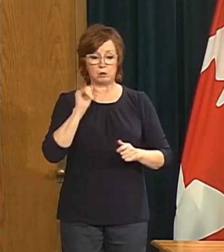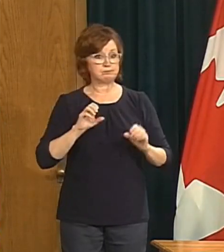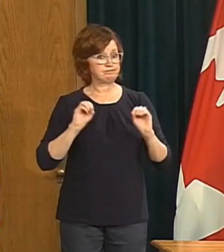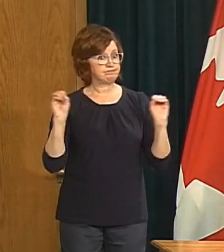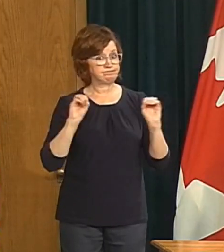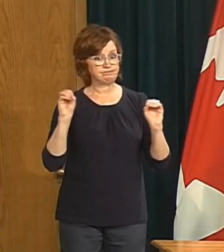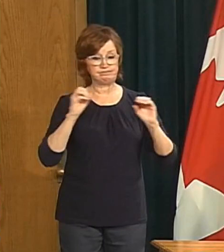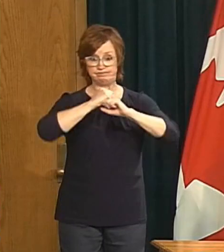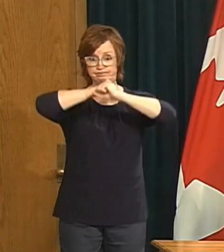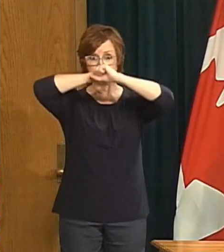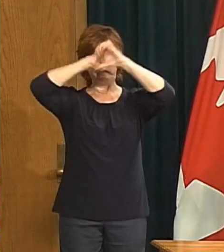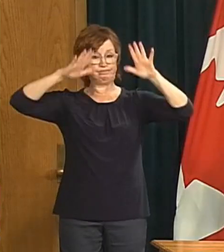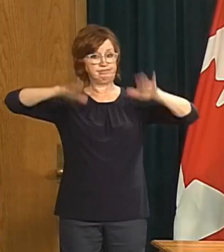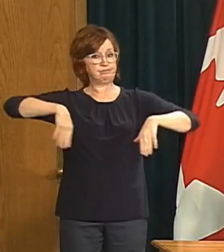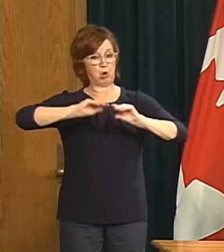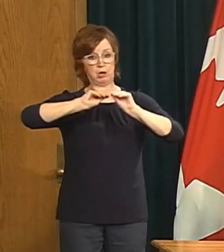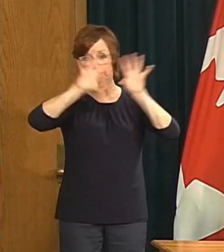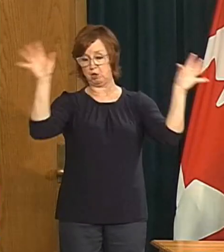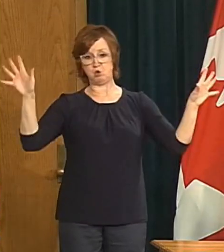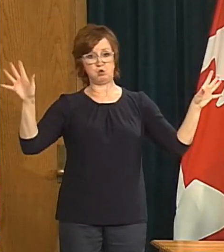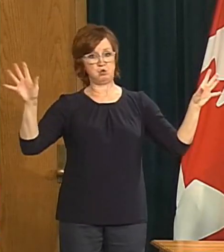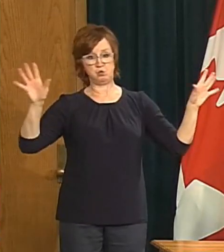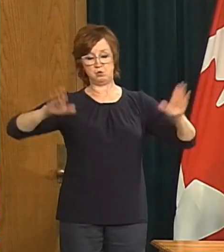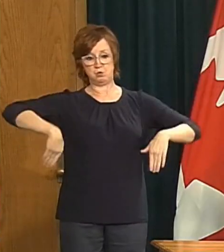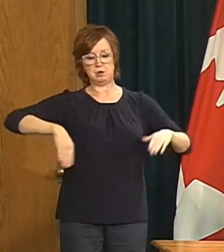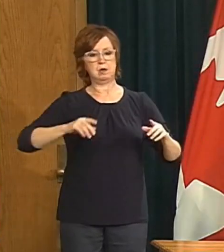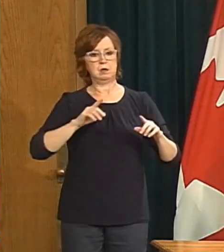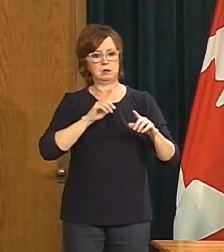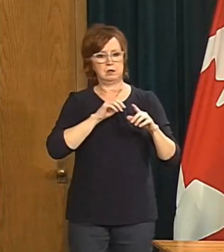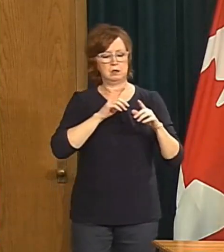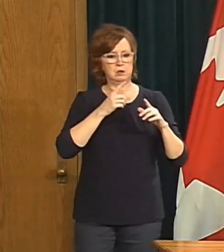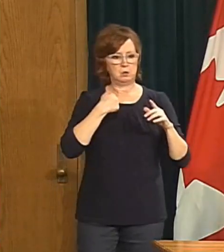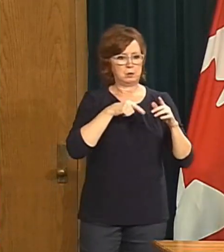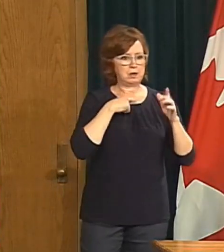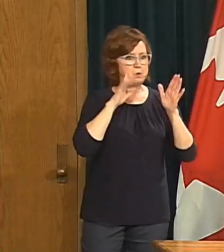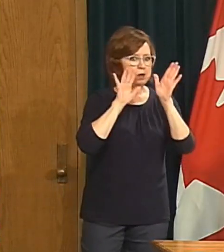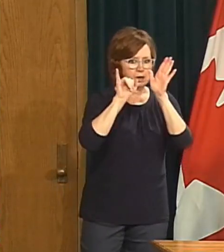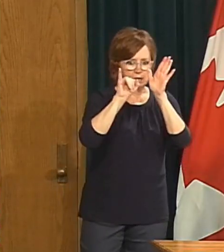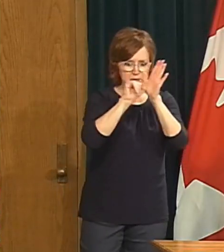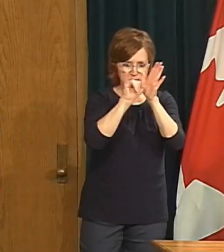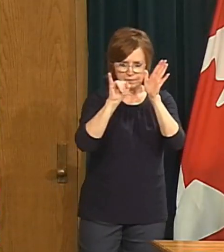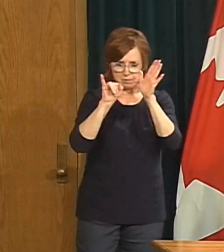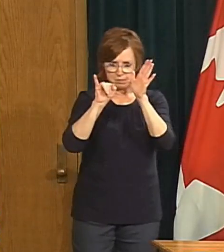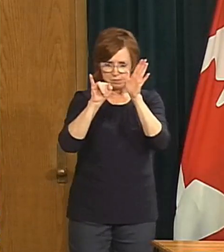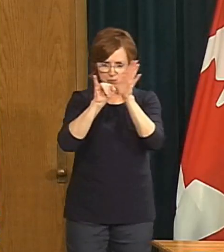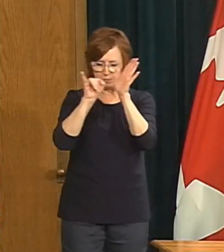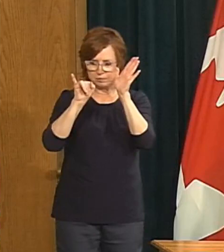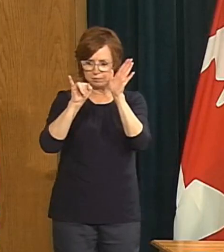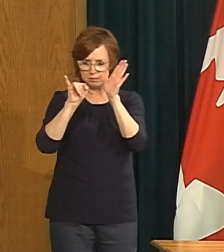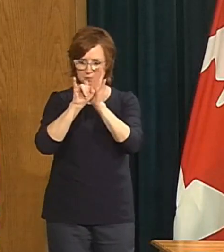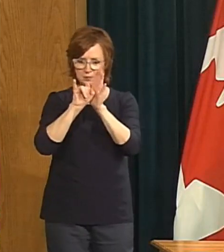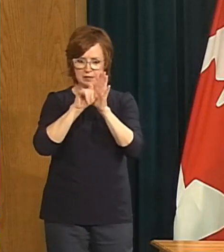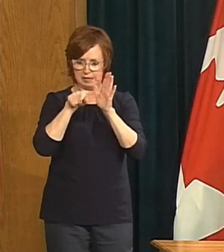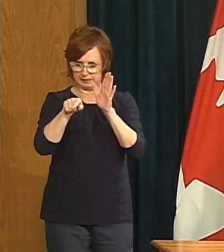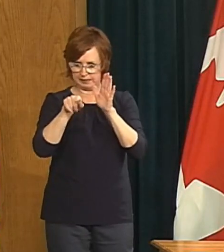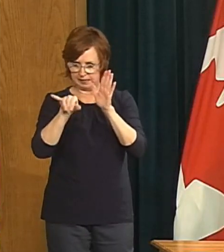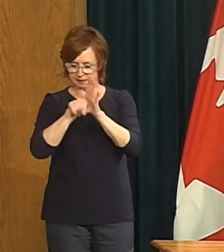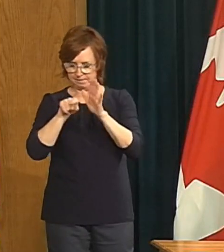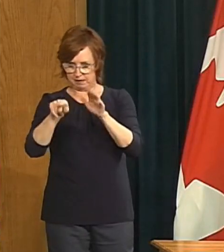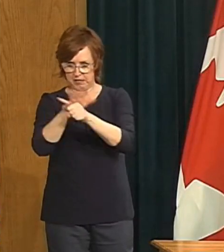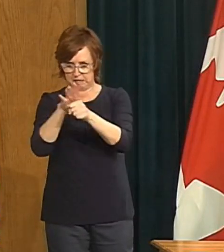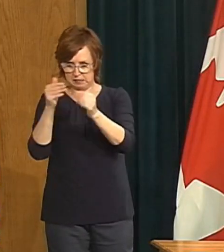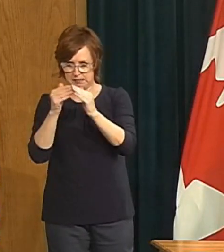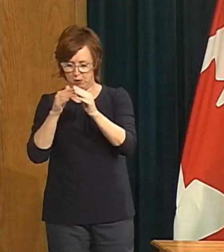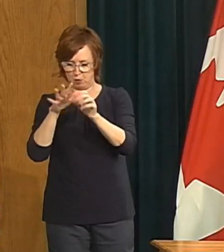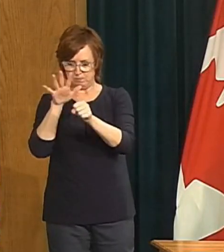vigorous testing and contact tracing program, is to identify any outbreaks as they occur, and then to contain that exposure to wherever